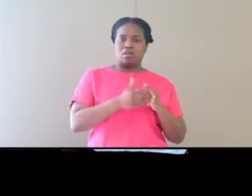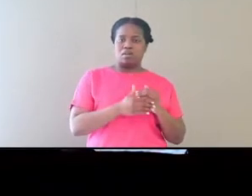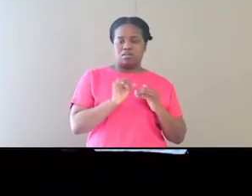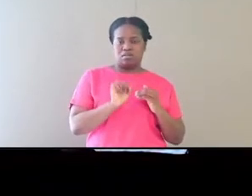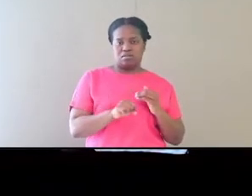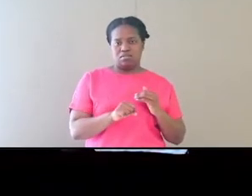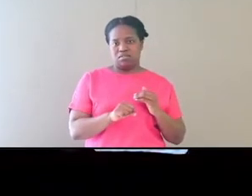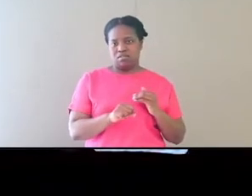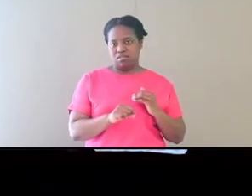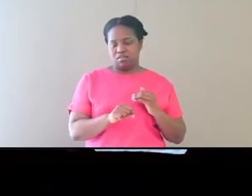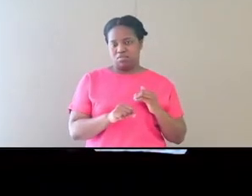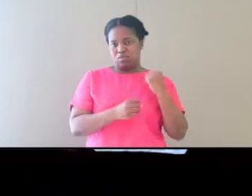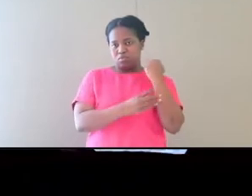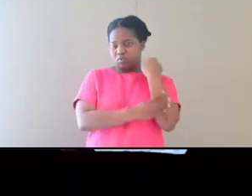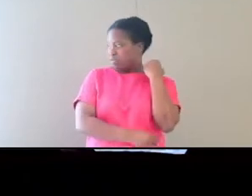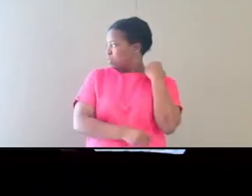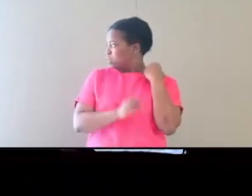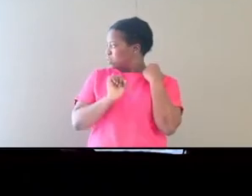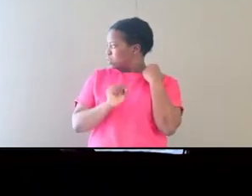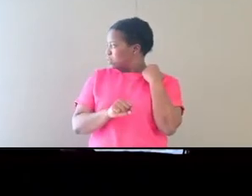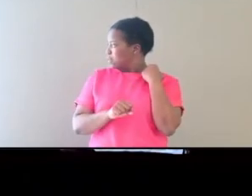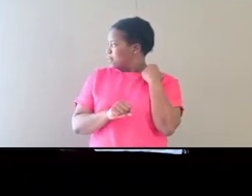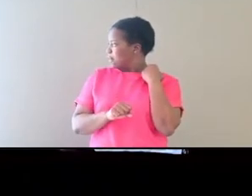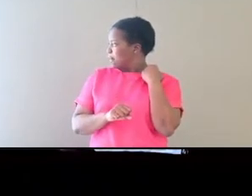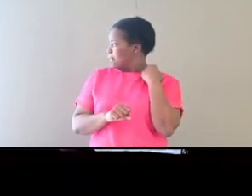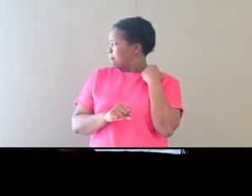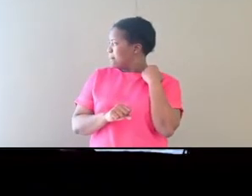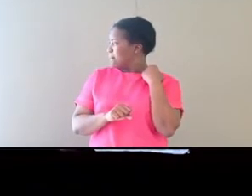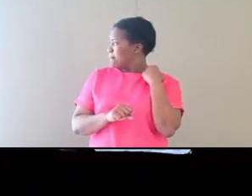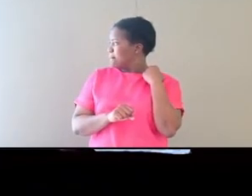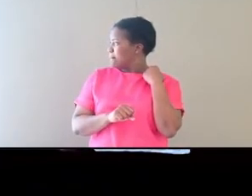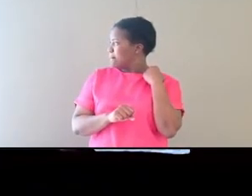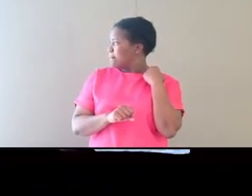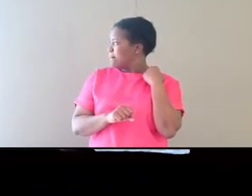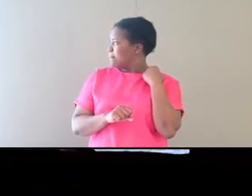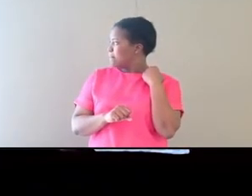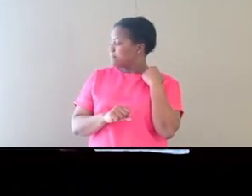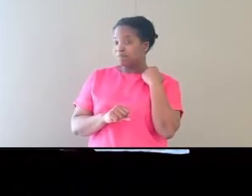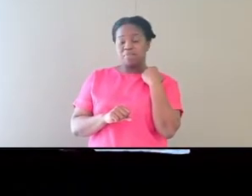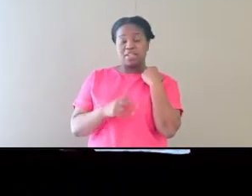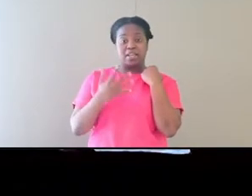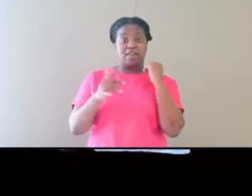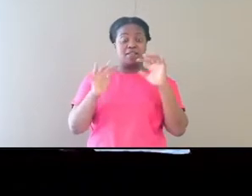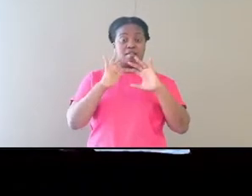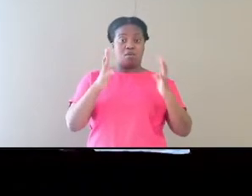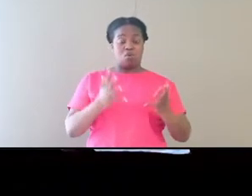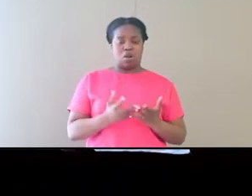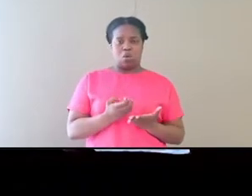poverty at that time. You'll see it again later in the next big economic shock that happened.